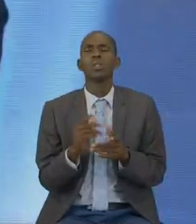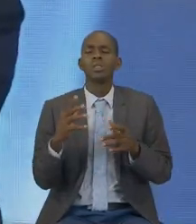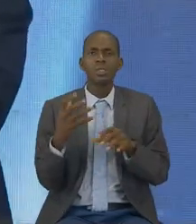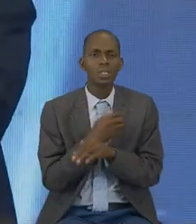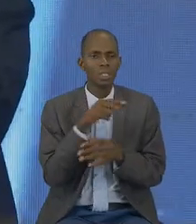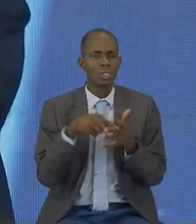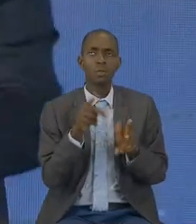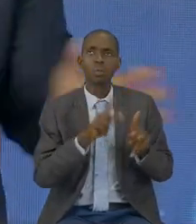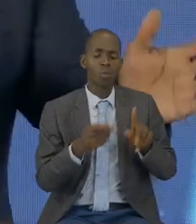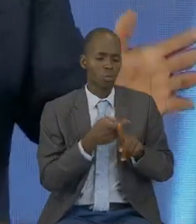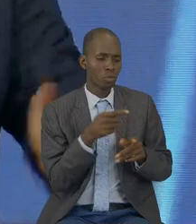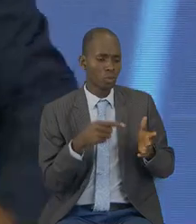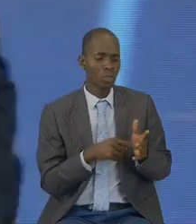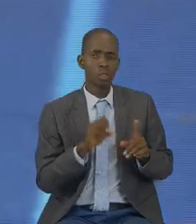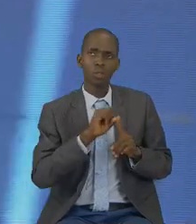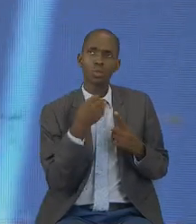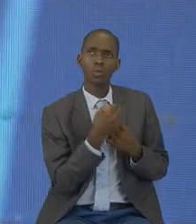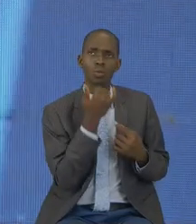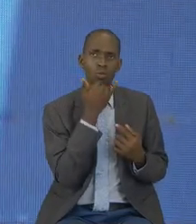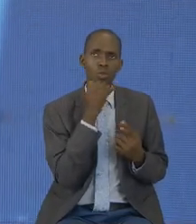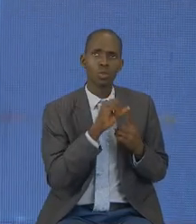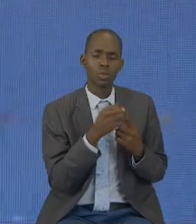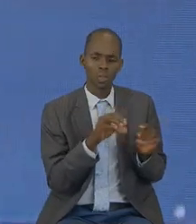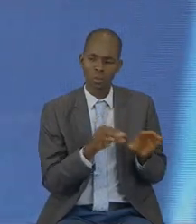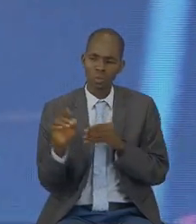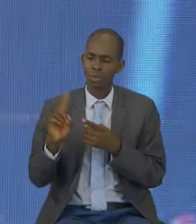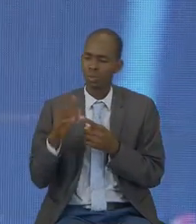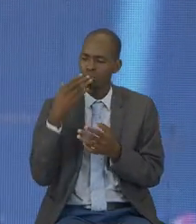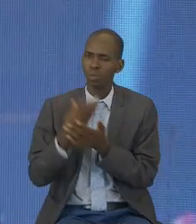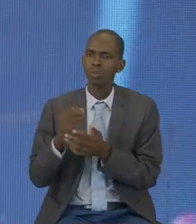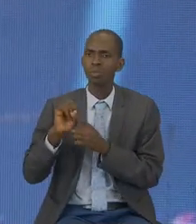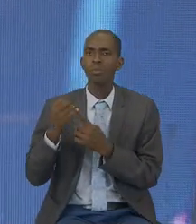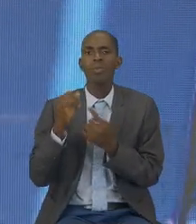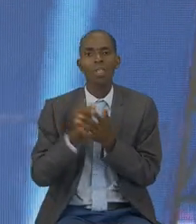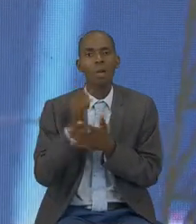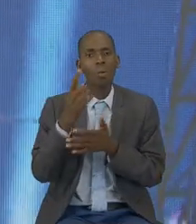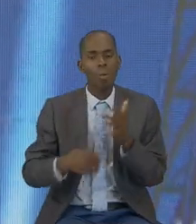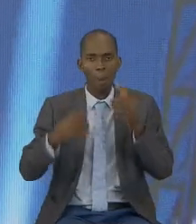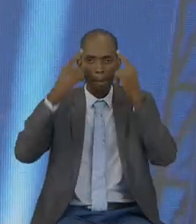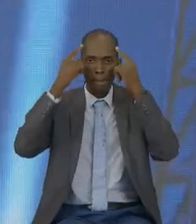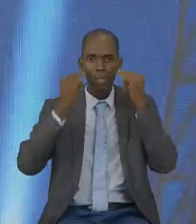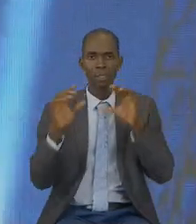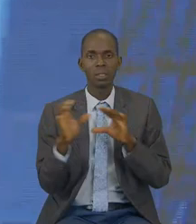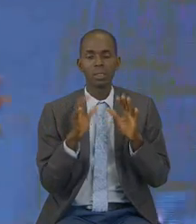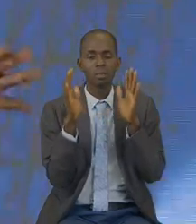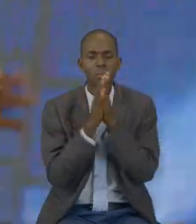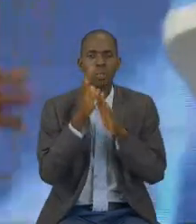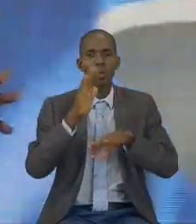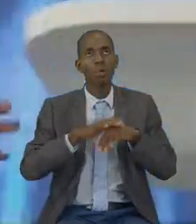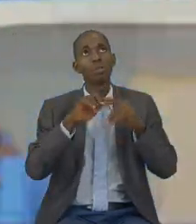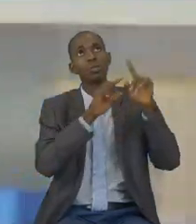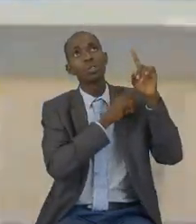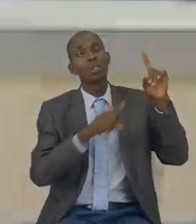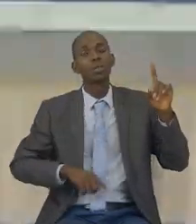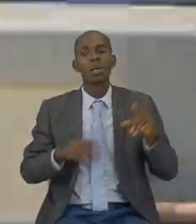this situation and take them to that situation? That's what Moses did. He preached unto the Lord and he